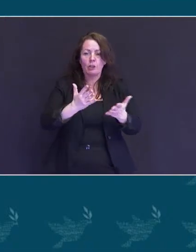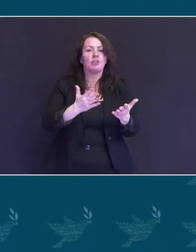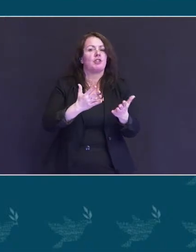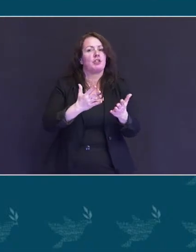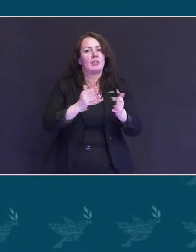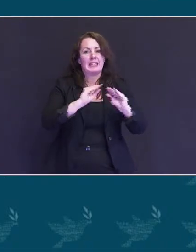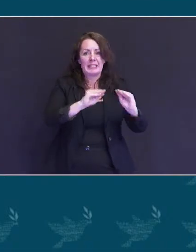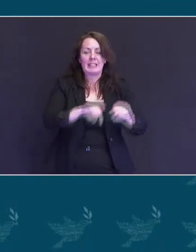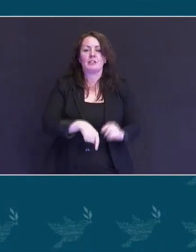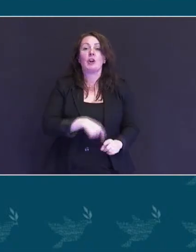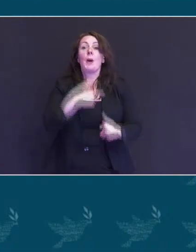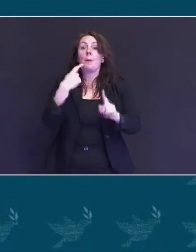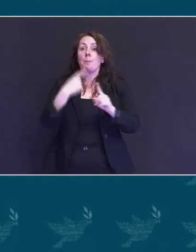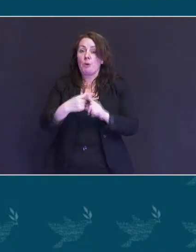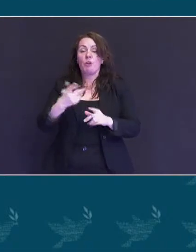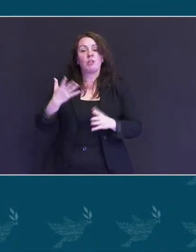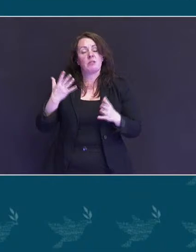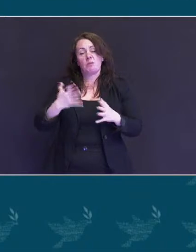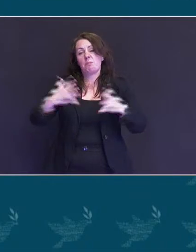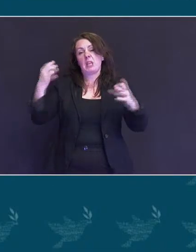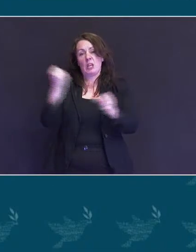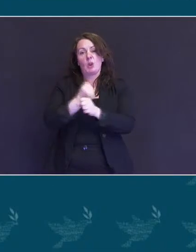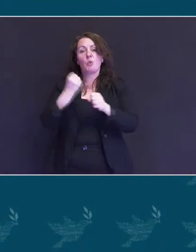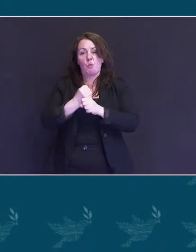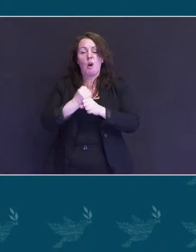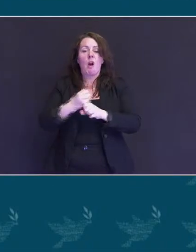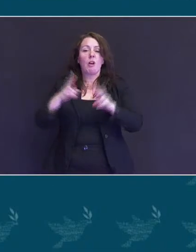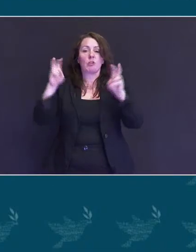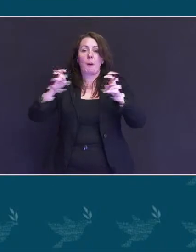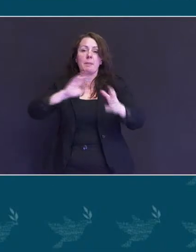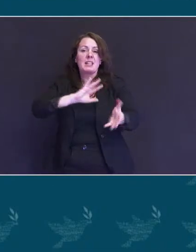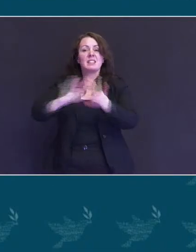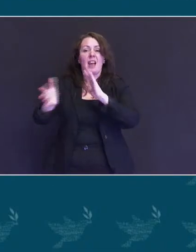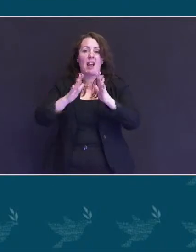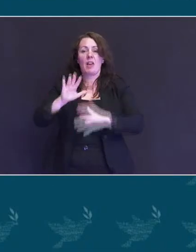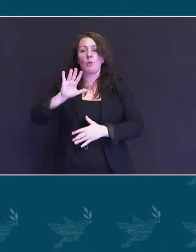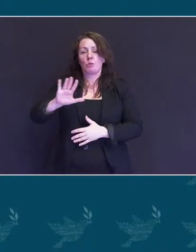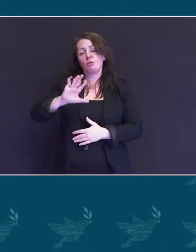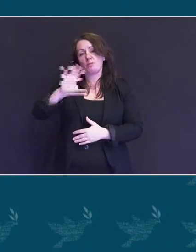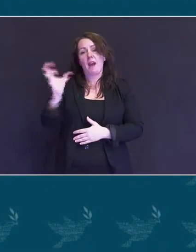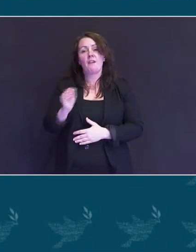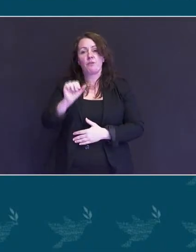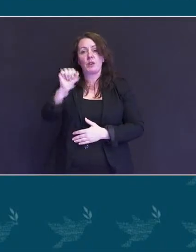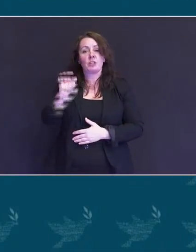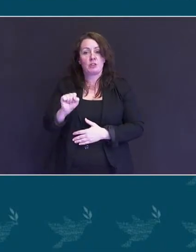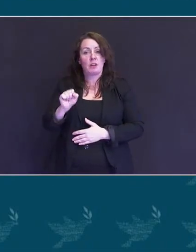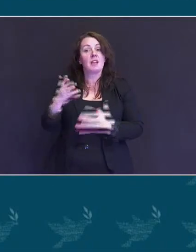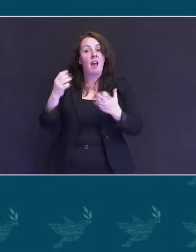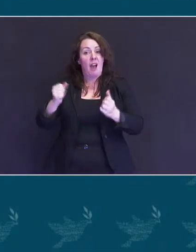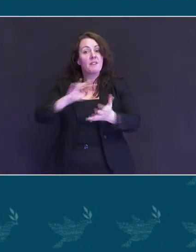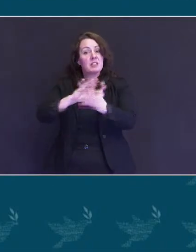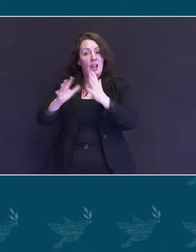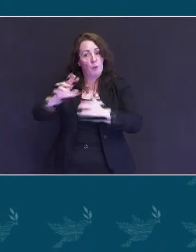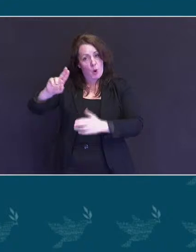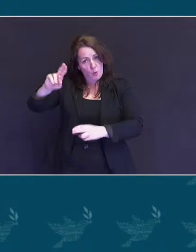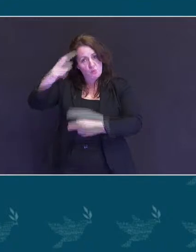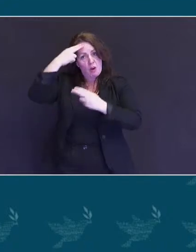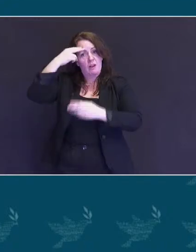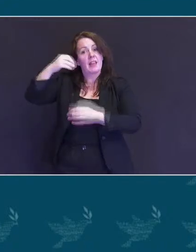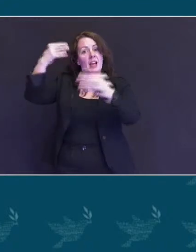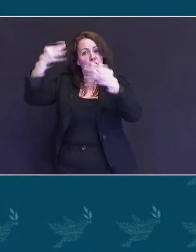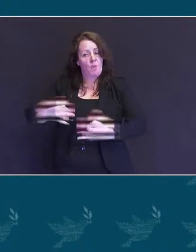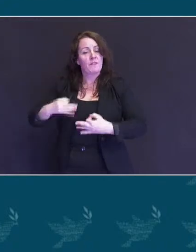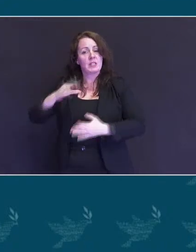language. Now, talking specifically about the LEAP project that we have been undertaking with